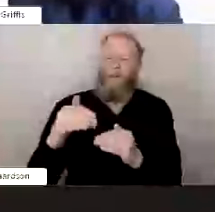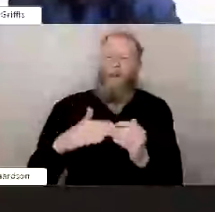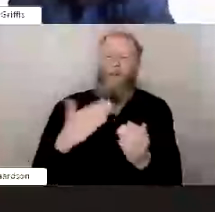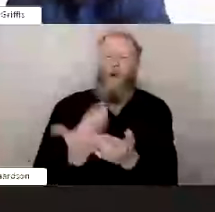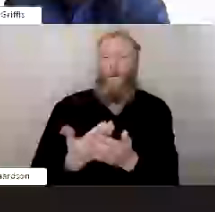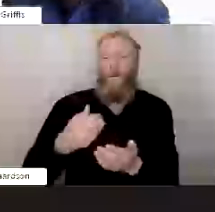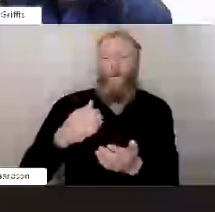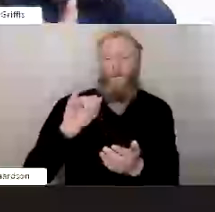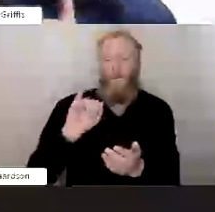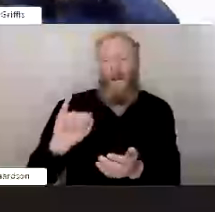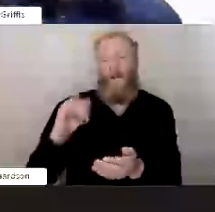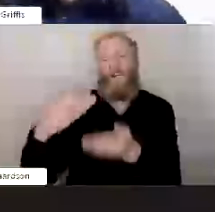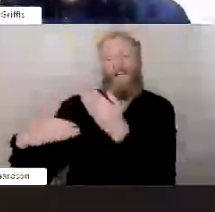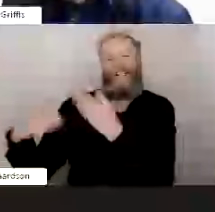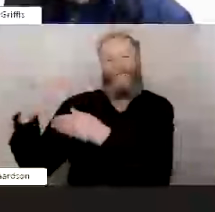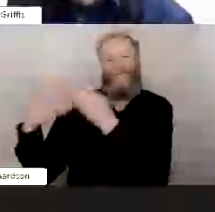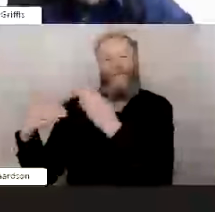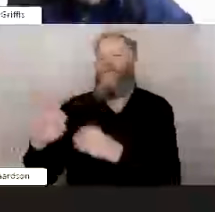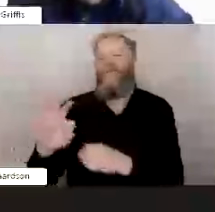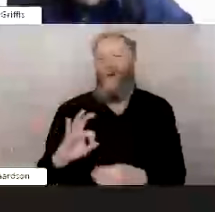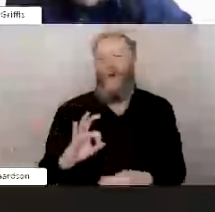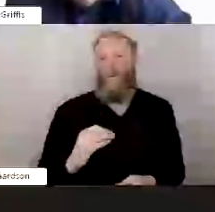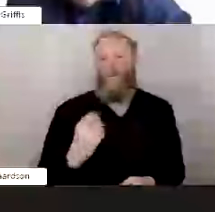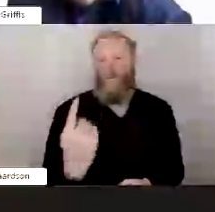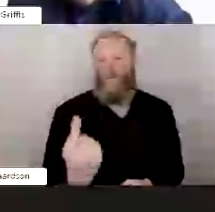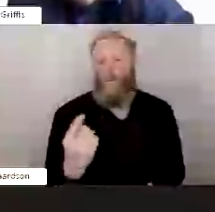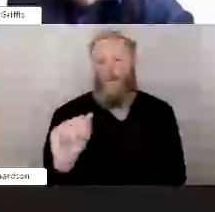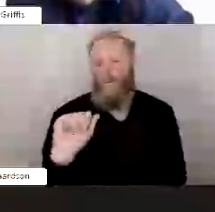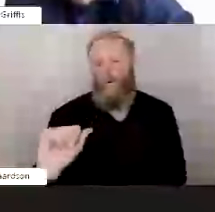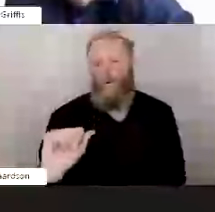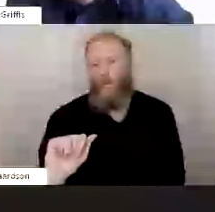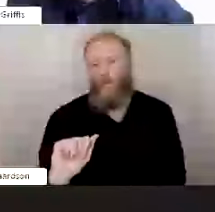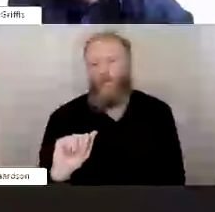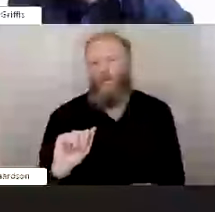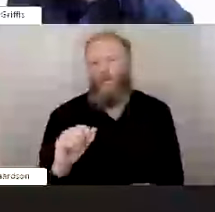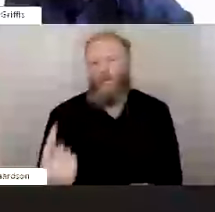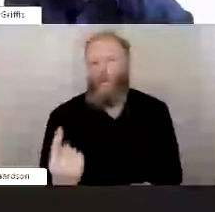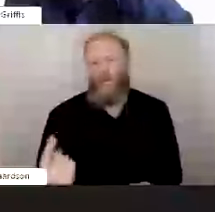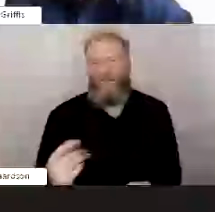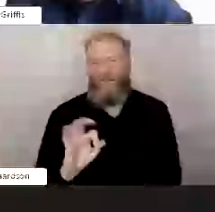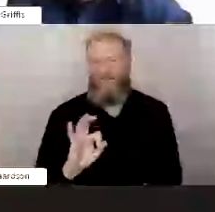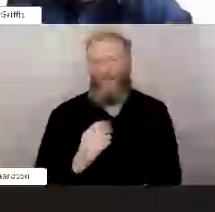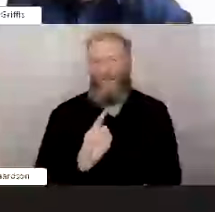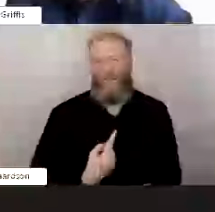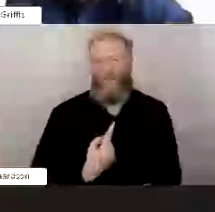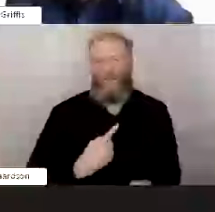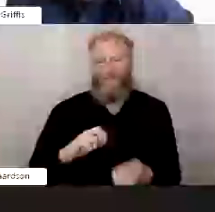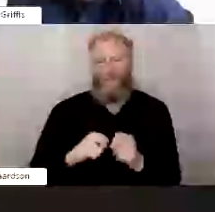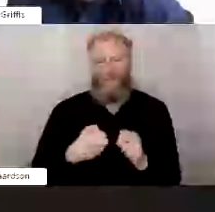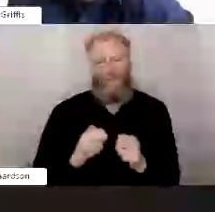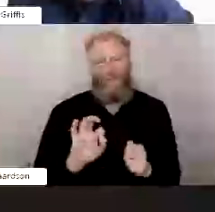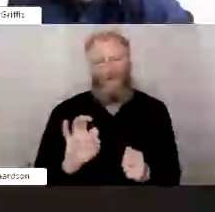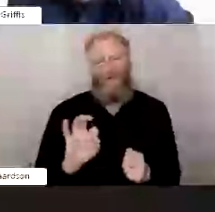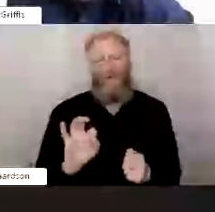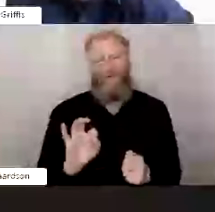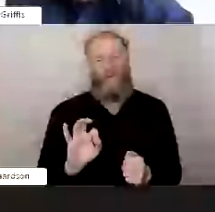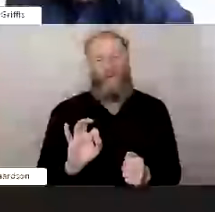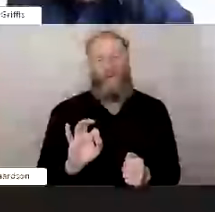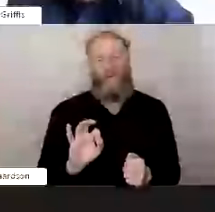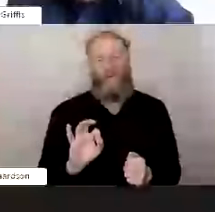other thing that's really important, I have to do the same myself, is don't personalize, eh? So if